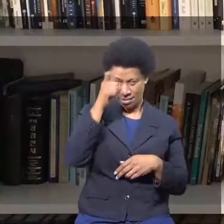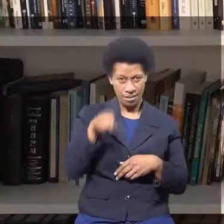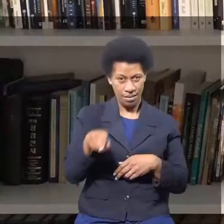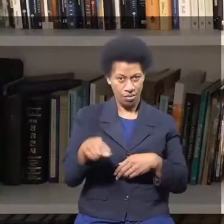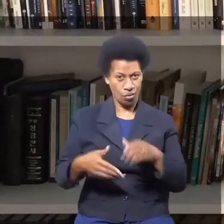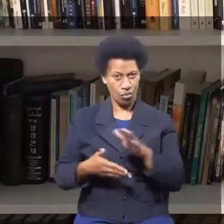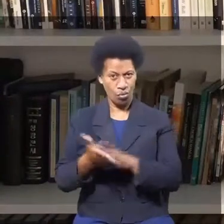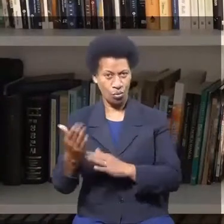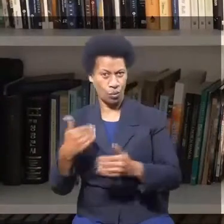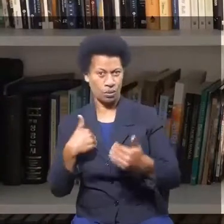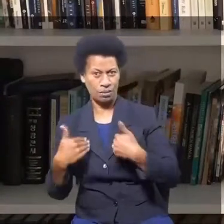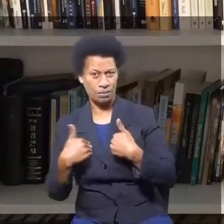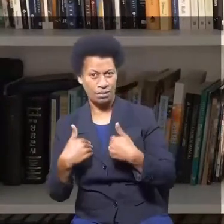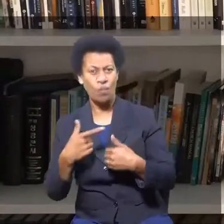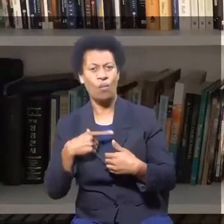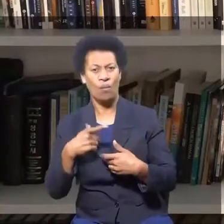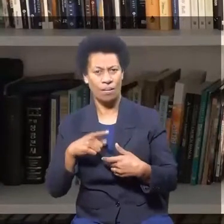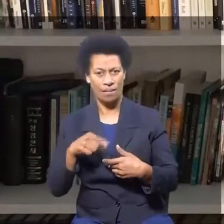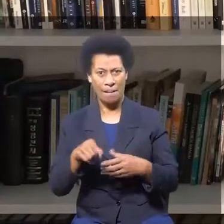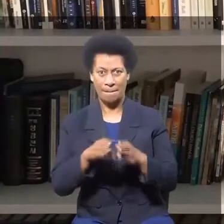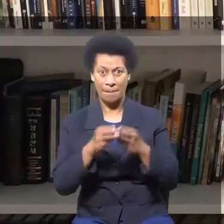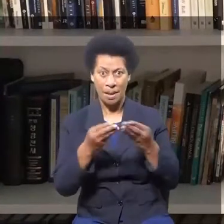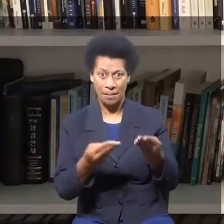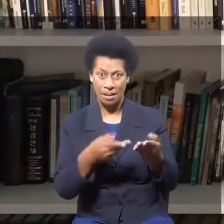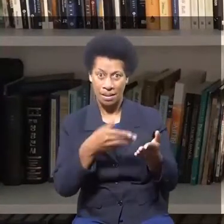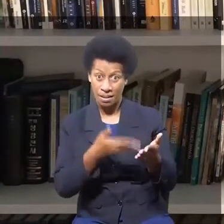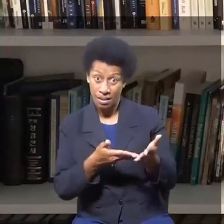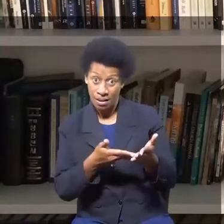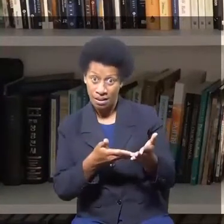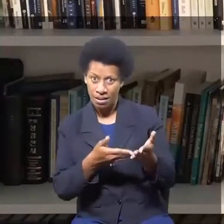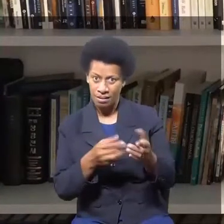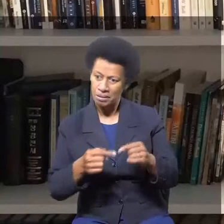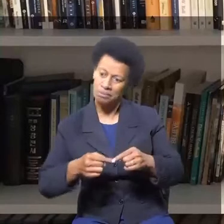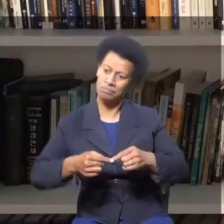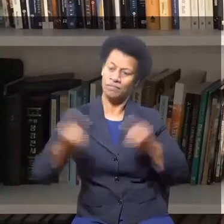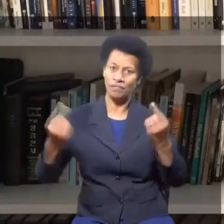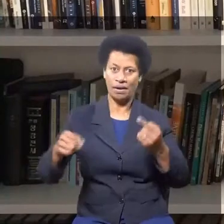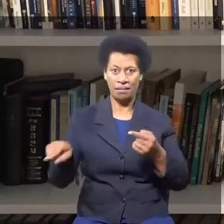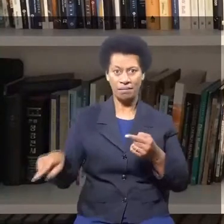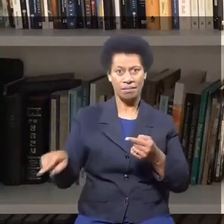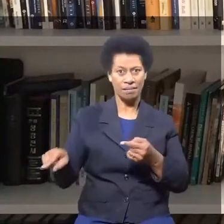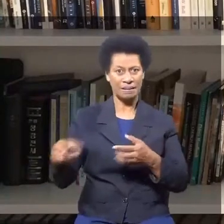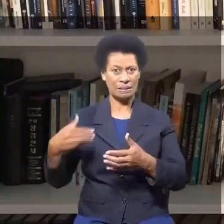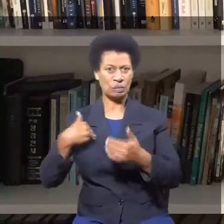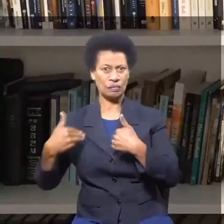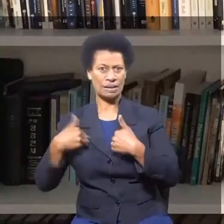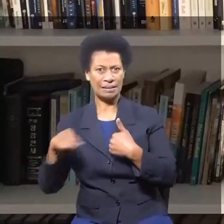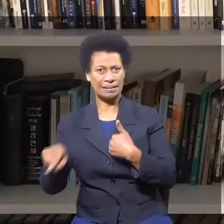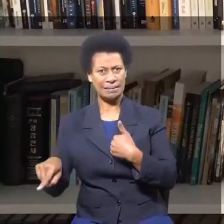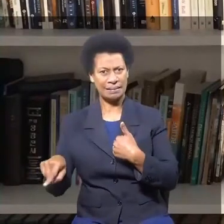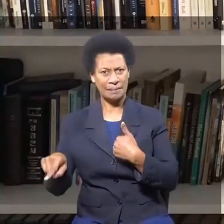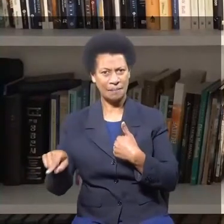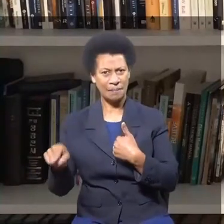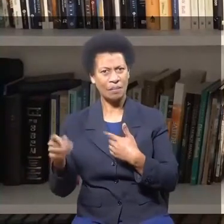go to university, you'll be challenged. You'll be taught evolutionary